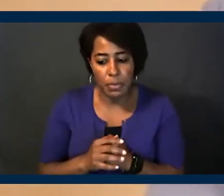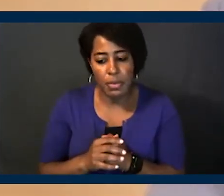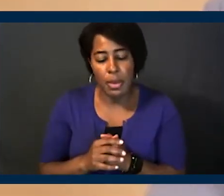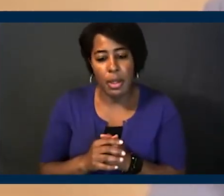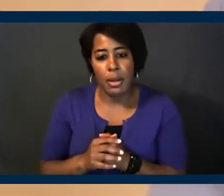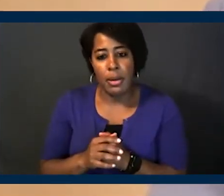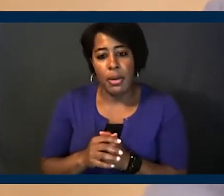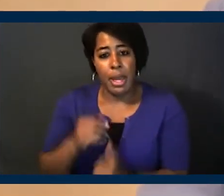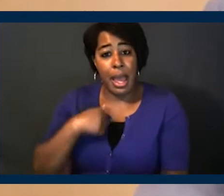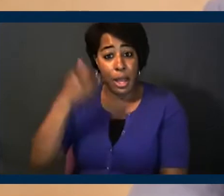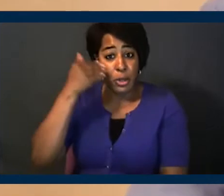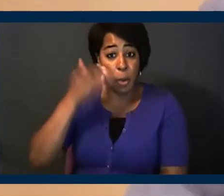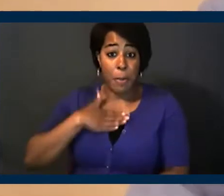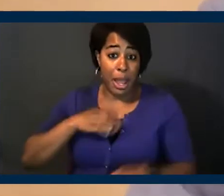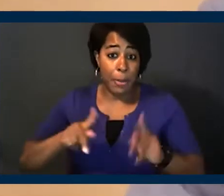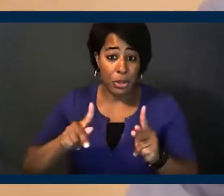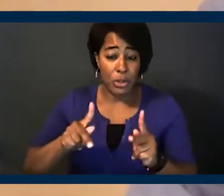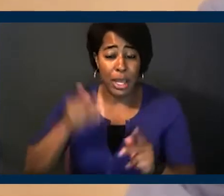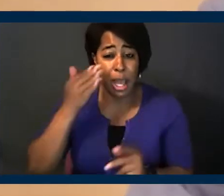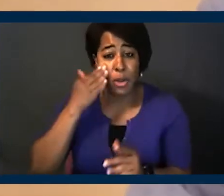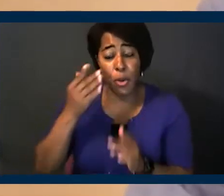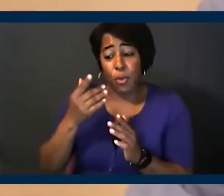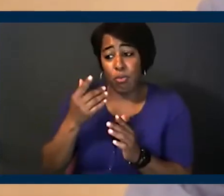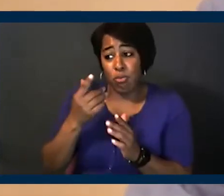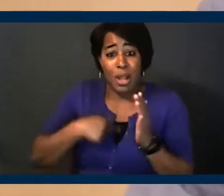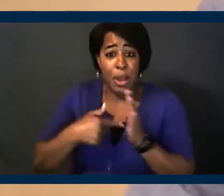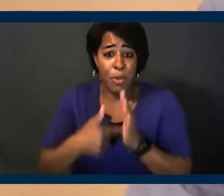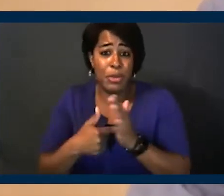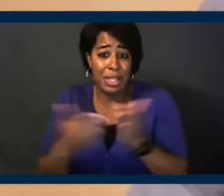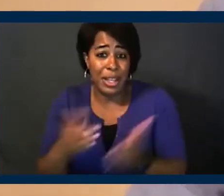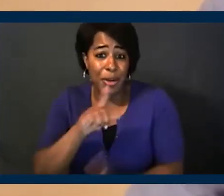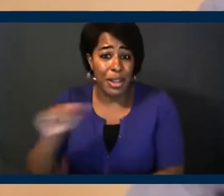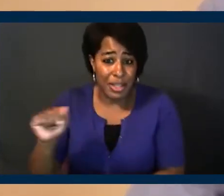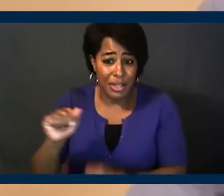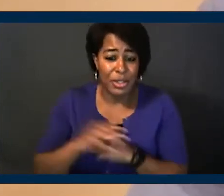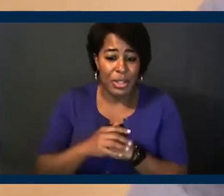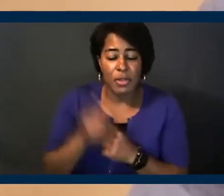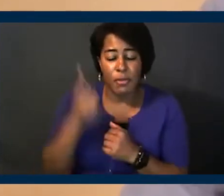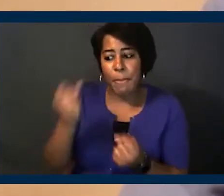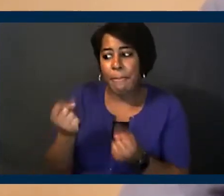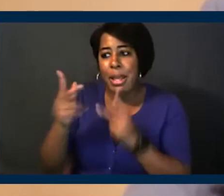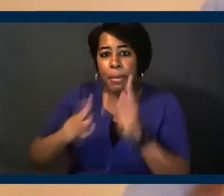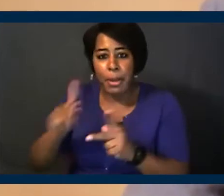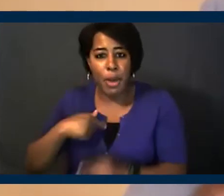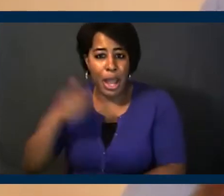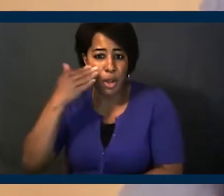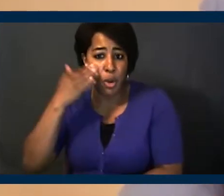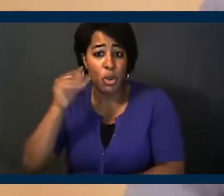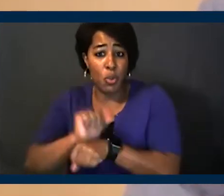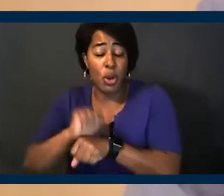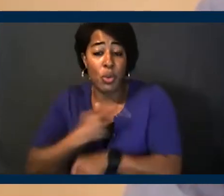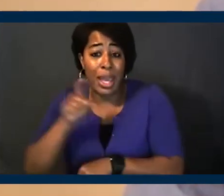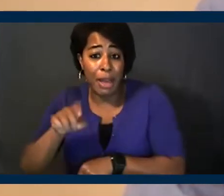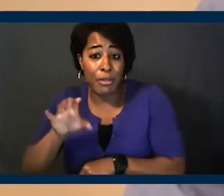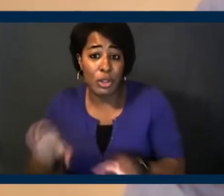my opportunity and what I represent here in Los Angeles for so many and the work that we have to do and the work that I am